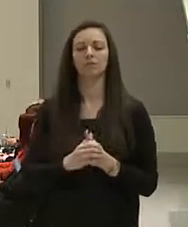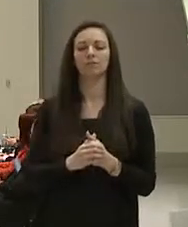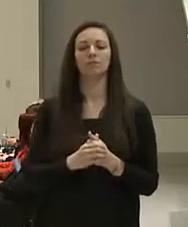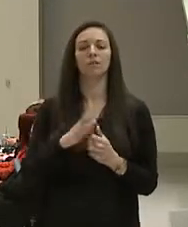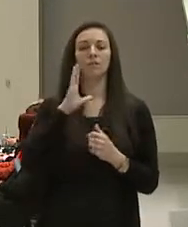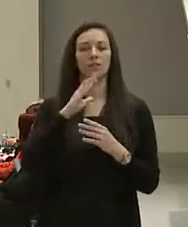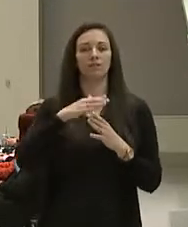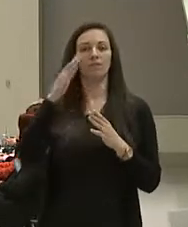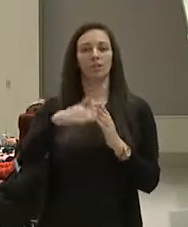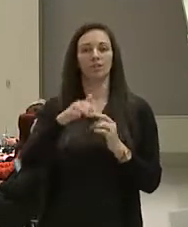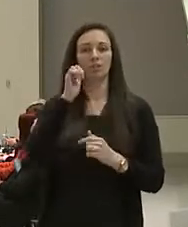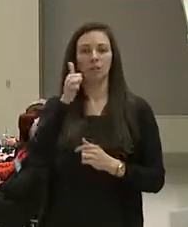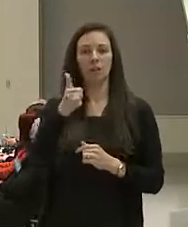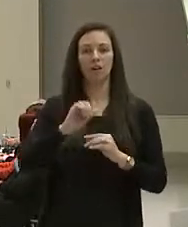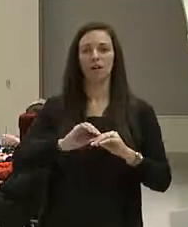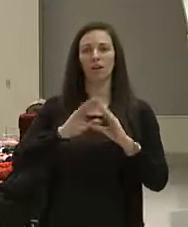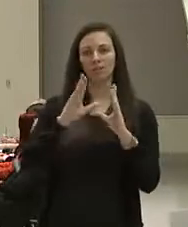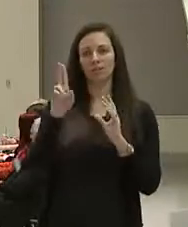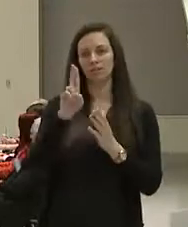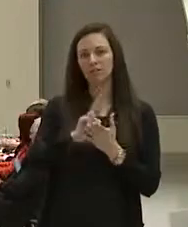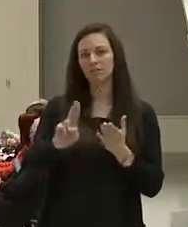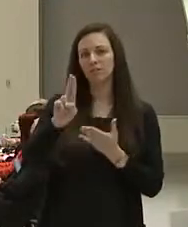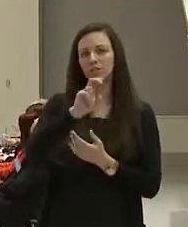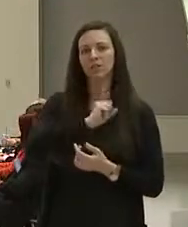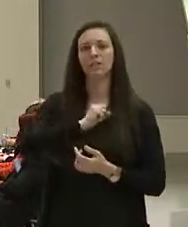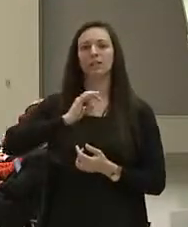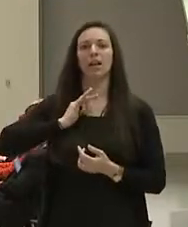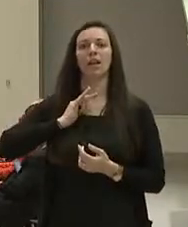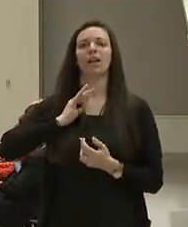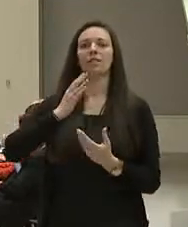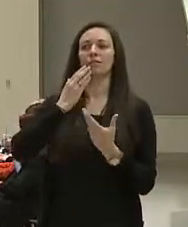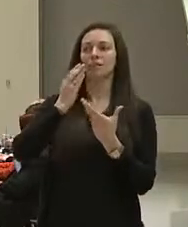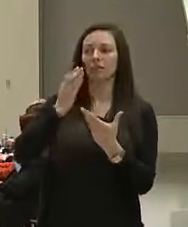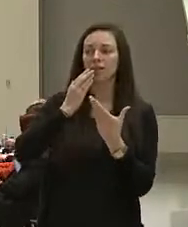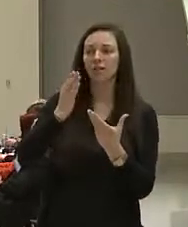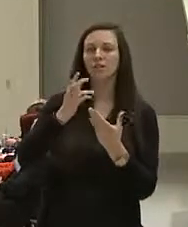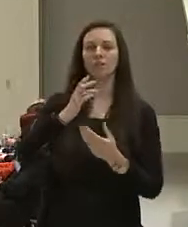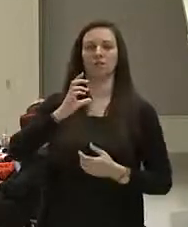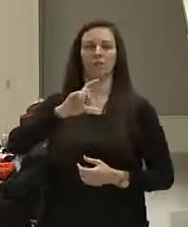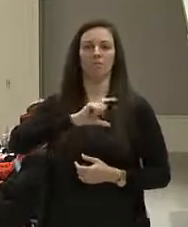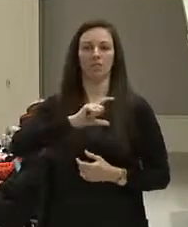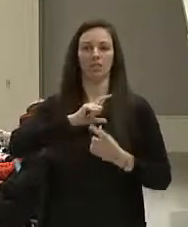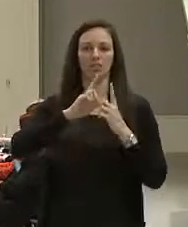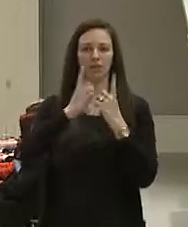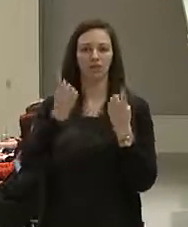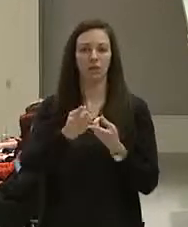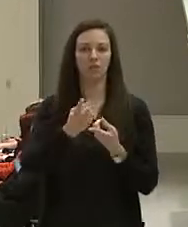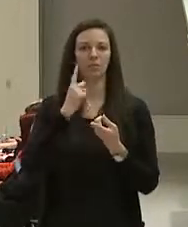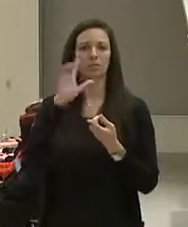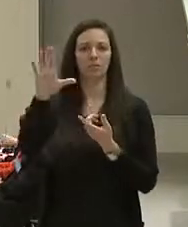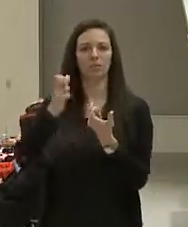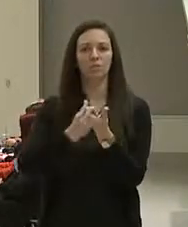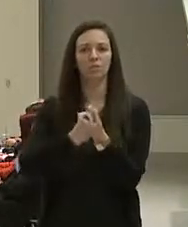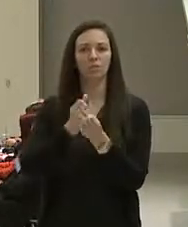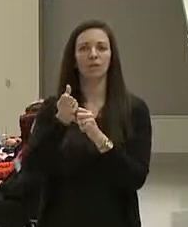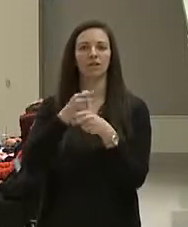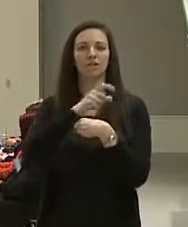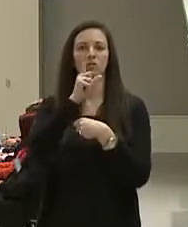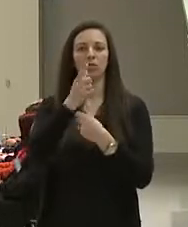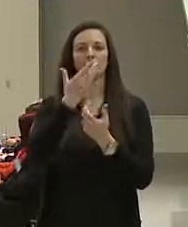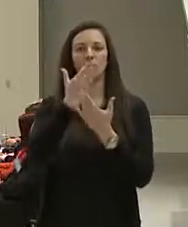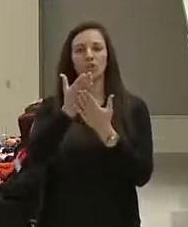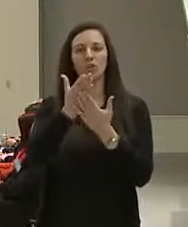the university staff, police department for their support to make sure that we have a secure and a very good